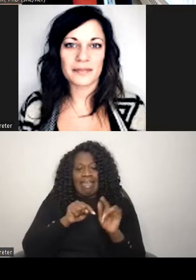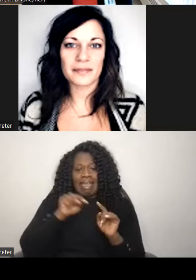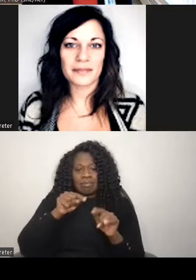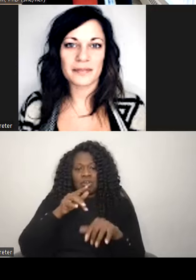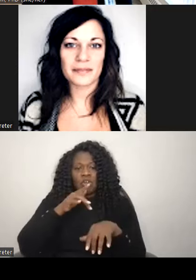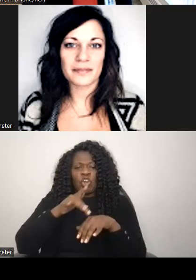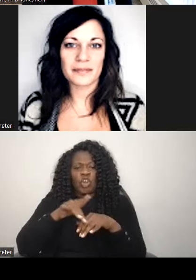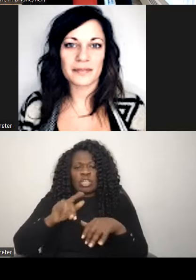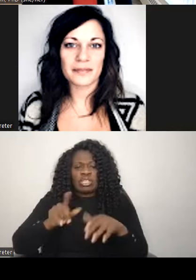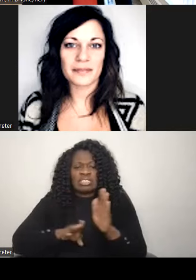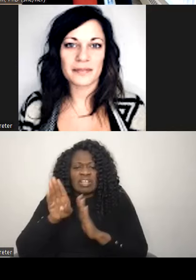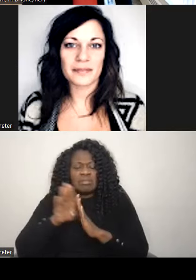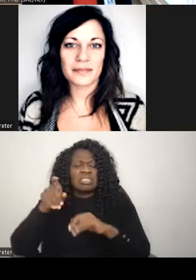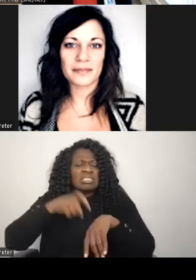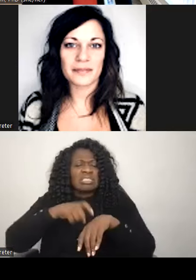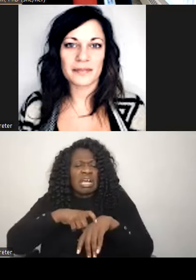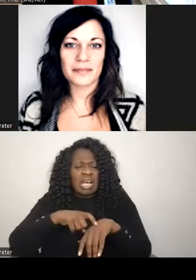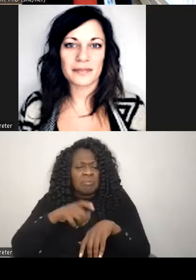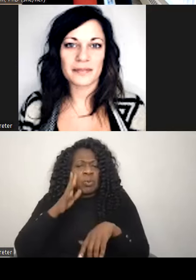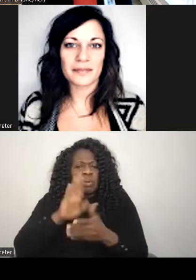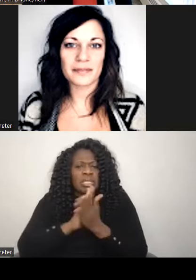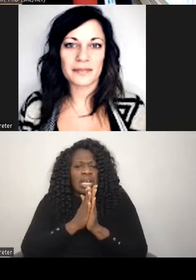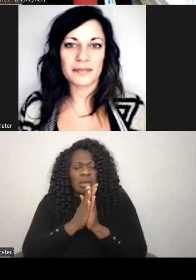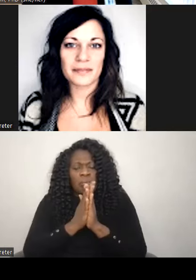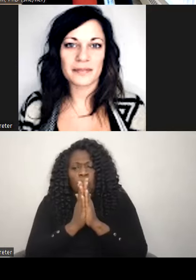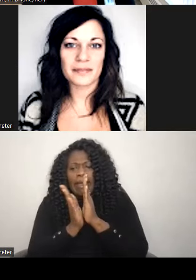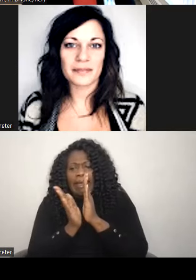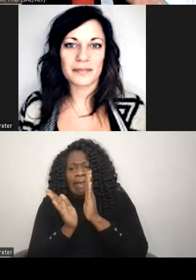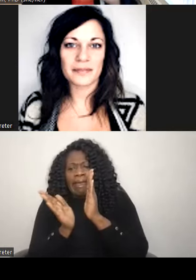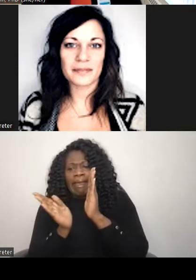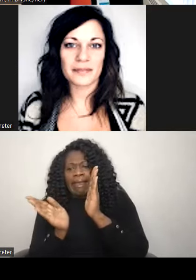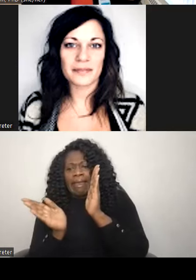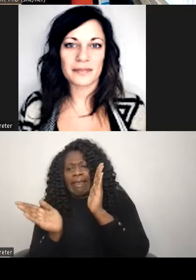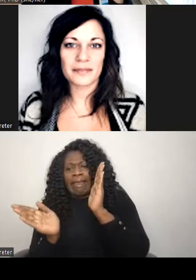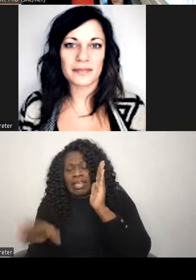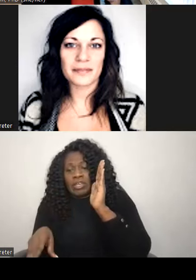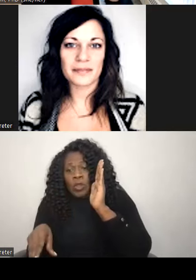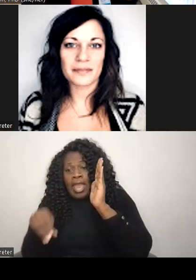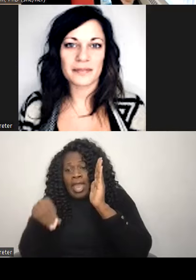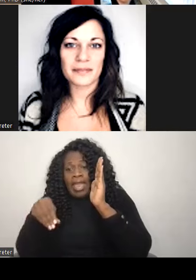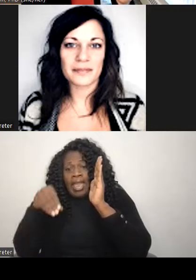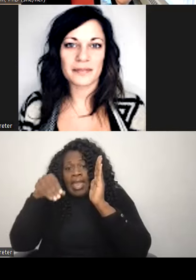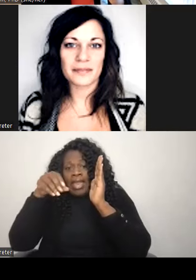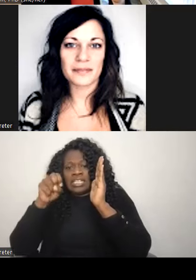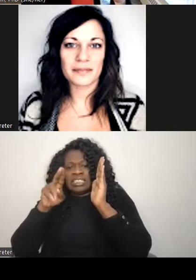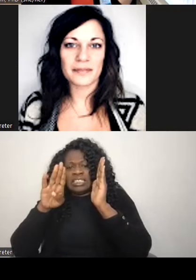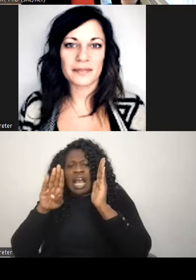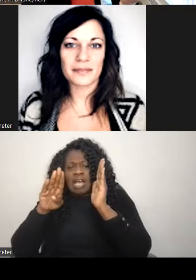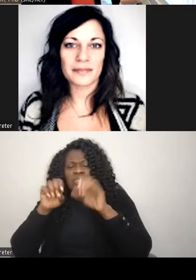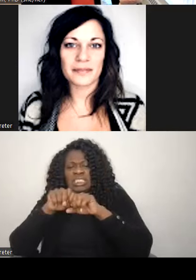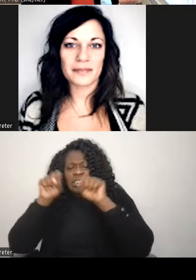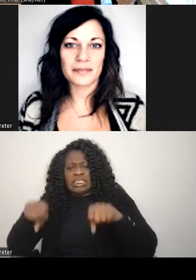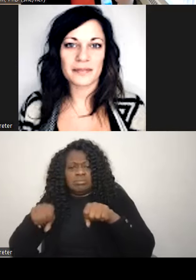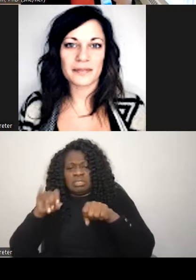development, over time, it may actually become wider because you're adding onto a suboptimal system, a system that's